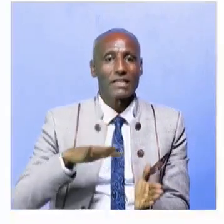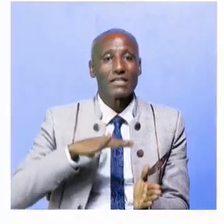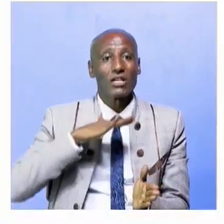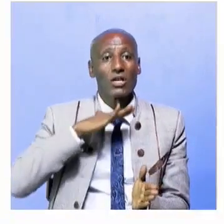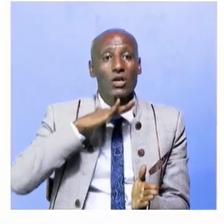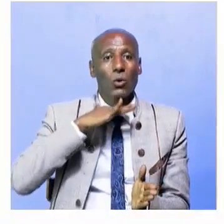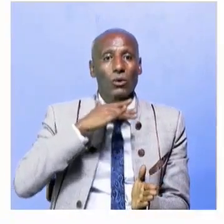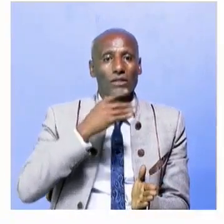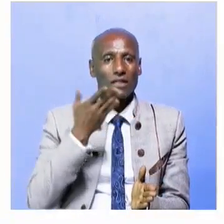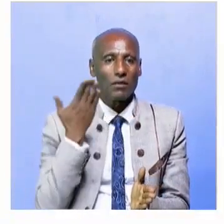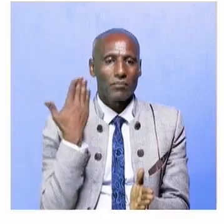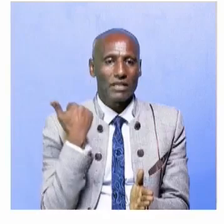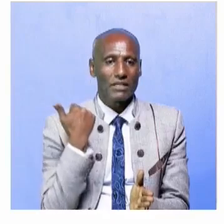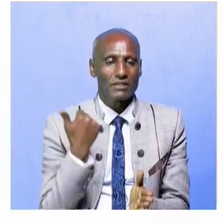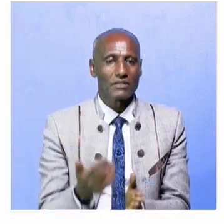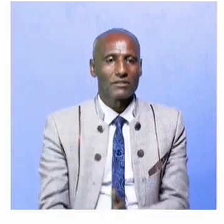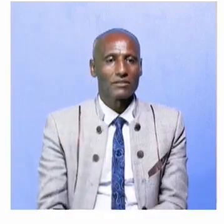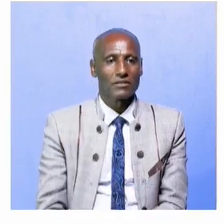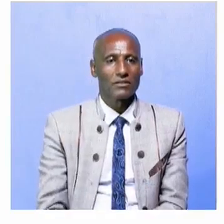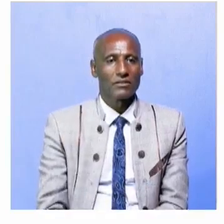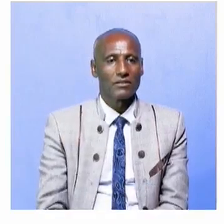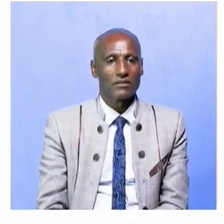contaminated.